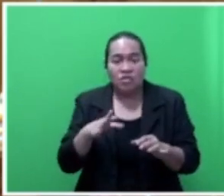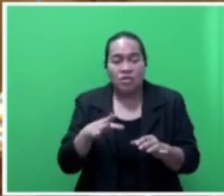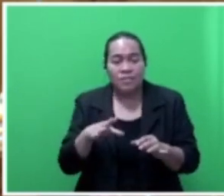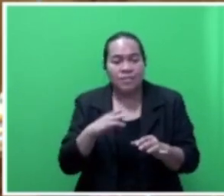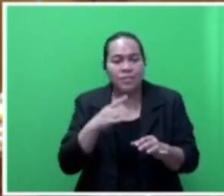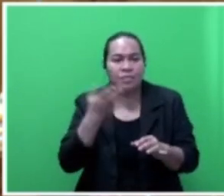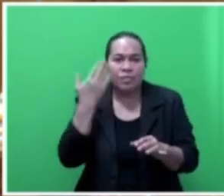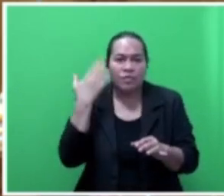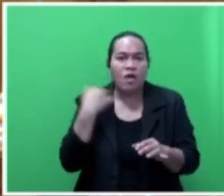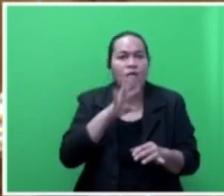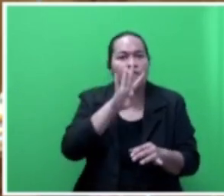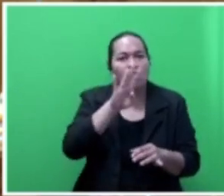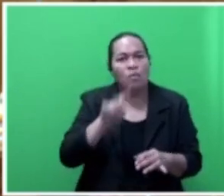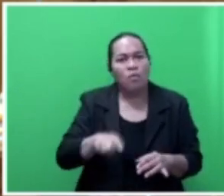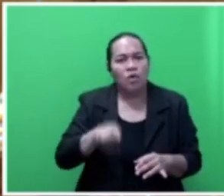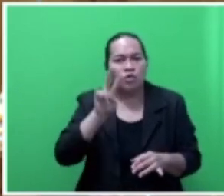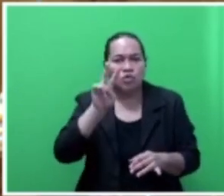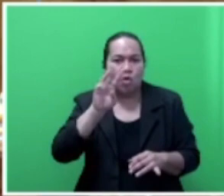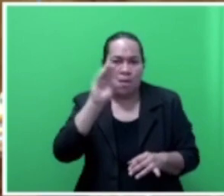of 4.2%